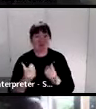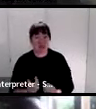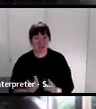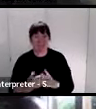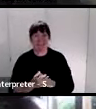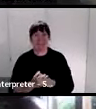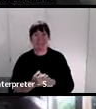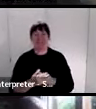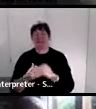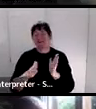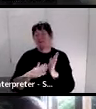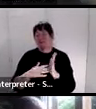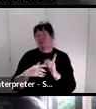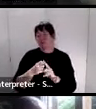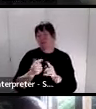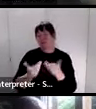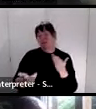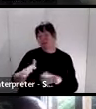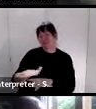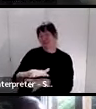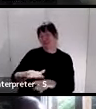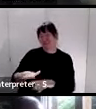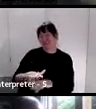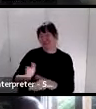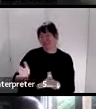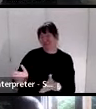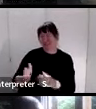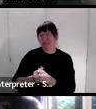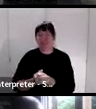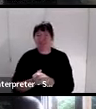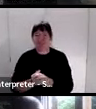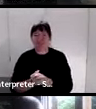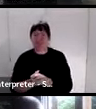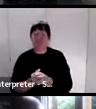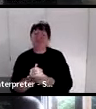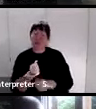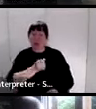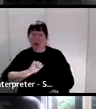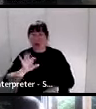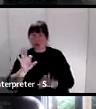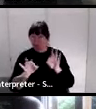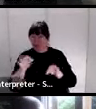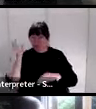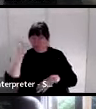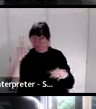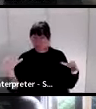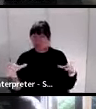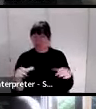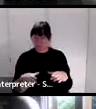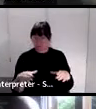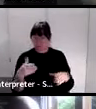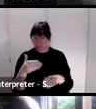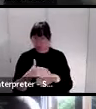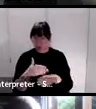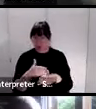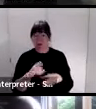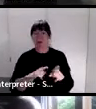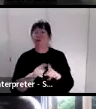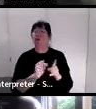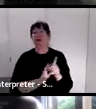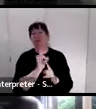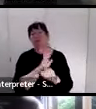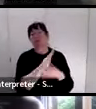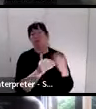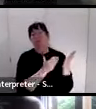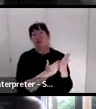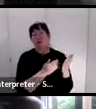context. Look, our job as a select committee is to try and improve the bill. You've said send